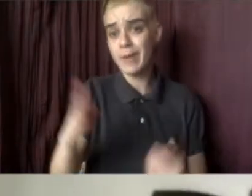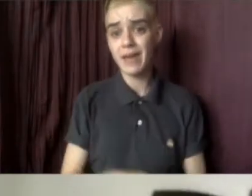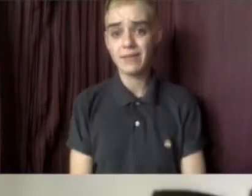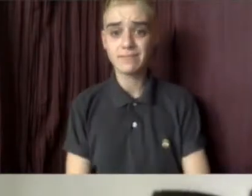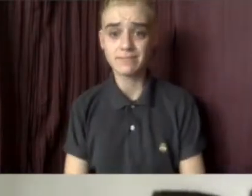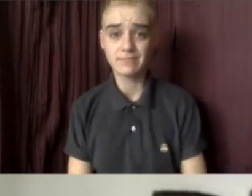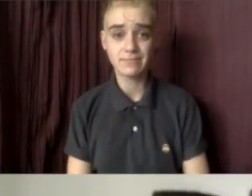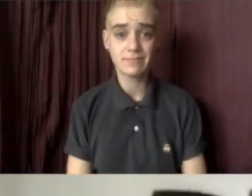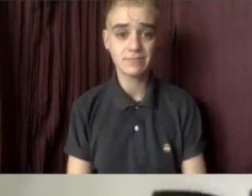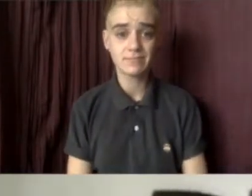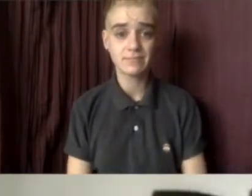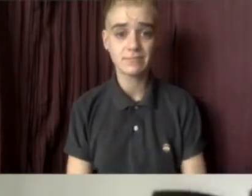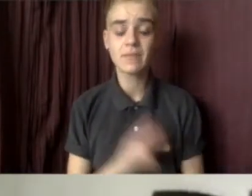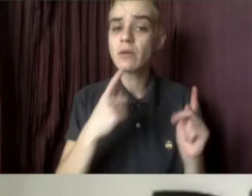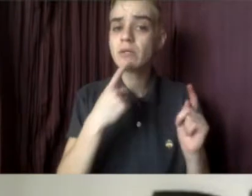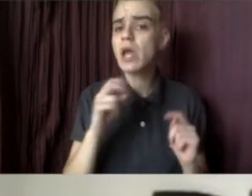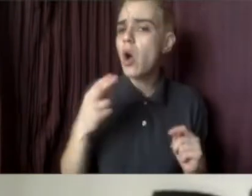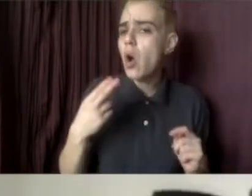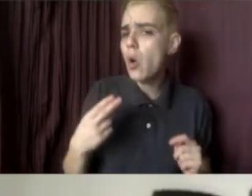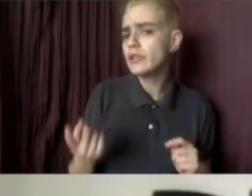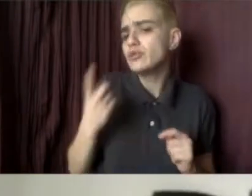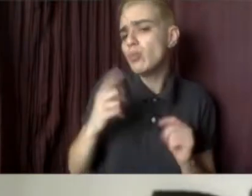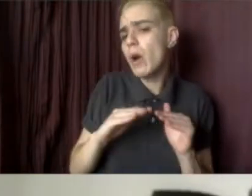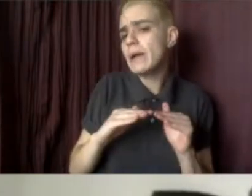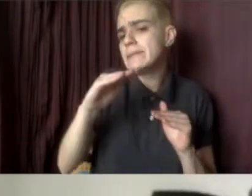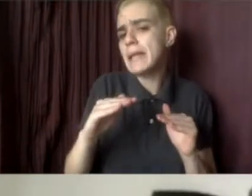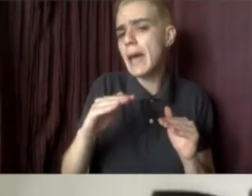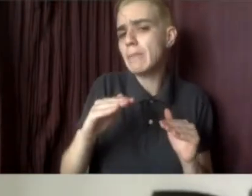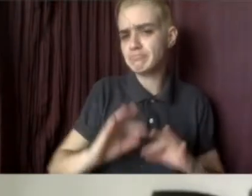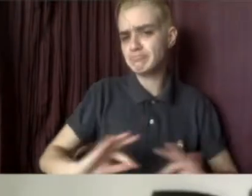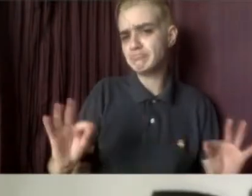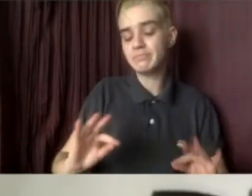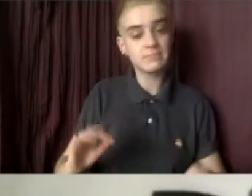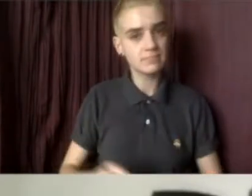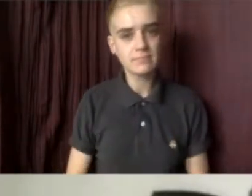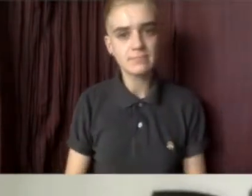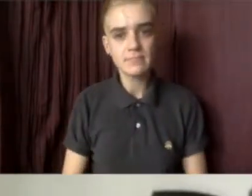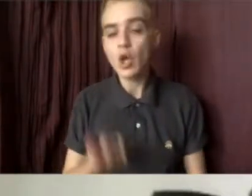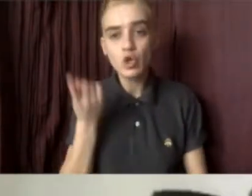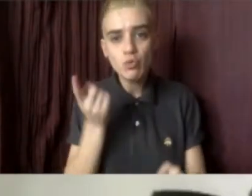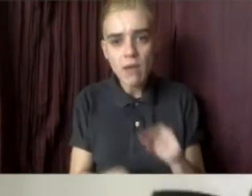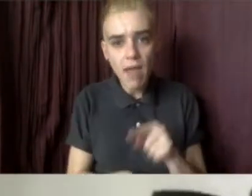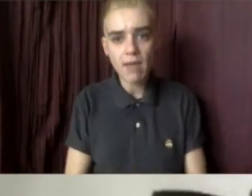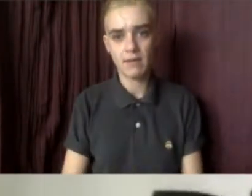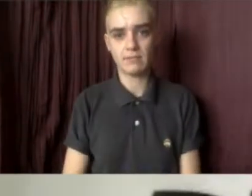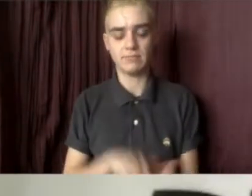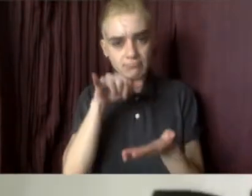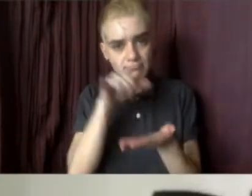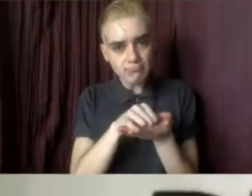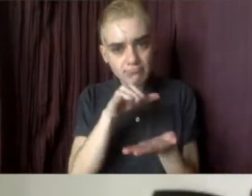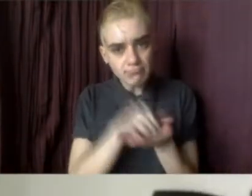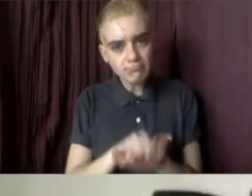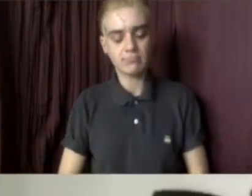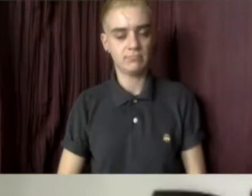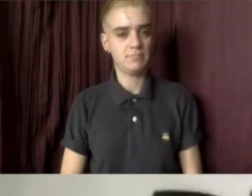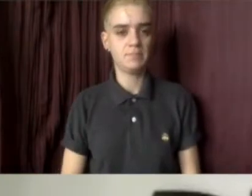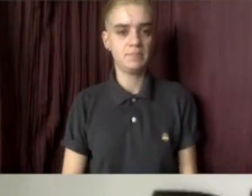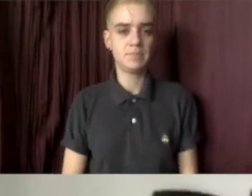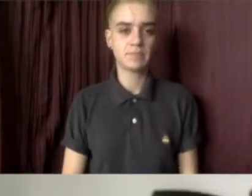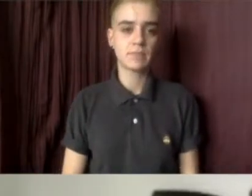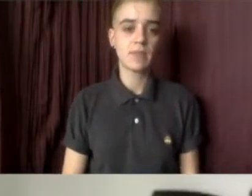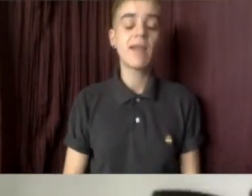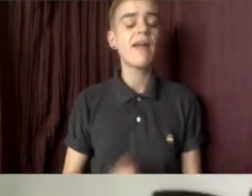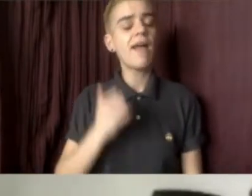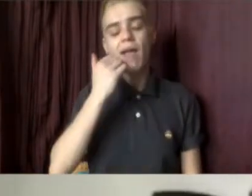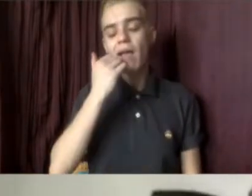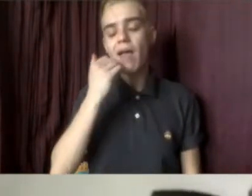analysis and assessments of ballot boxes, of where people vote when people go and vote, and even dropping off your ballot. Now in the new